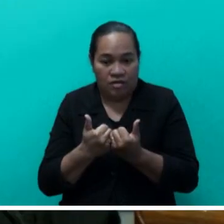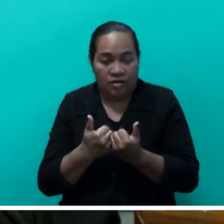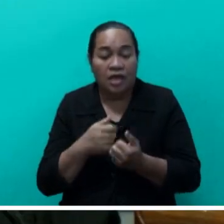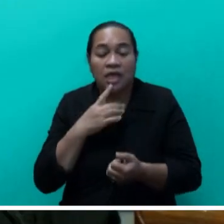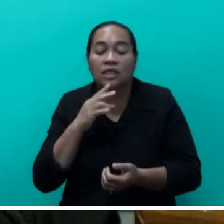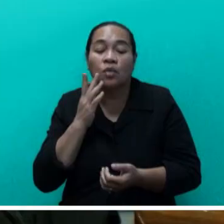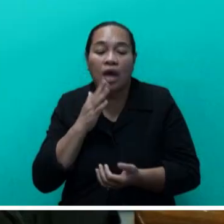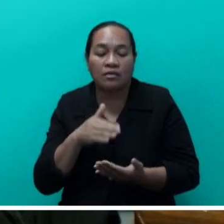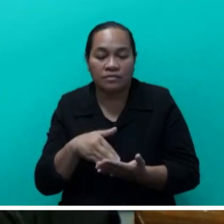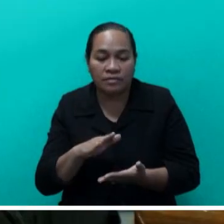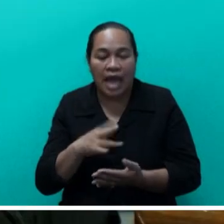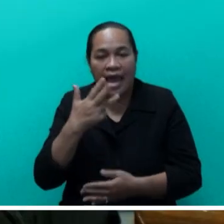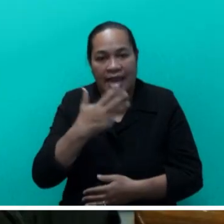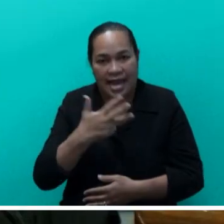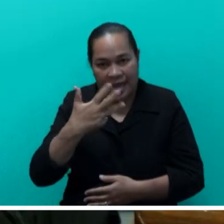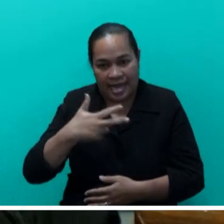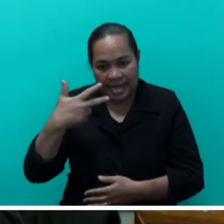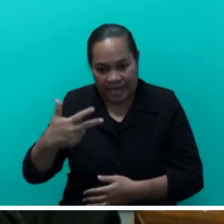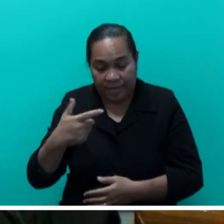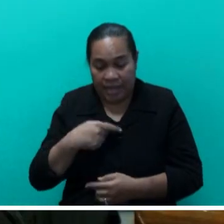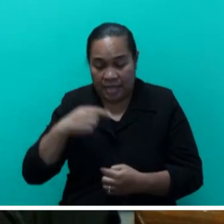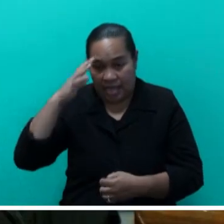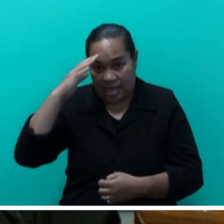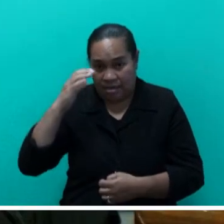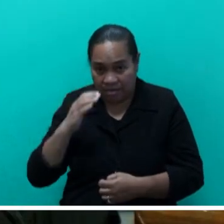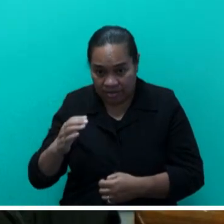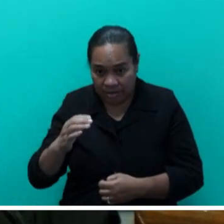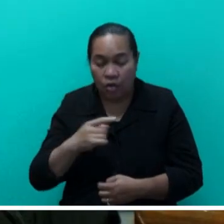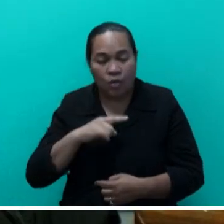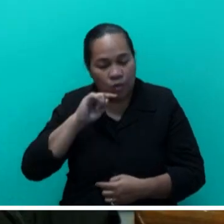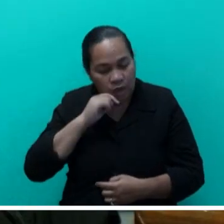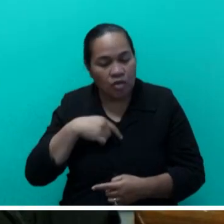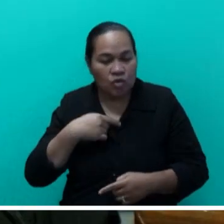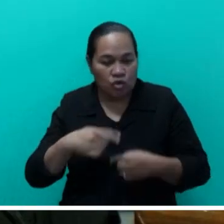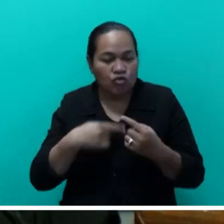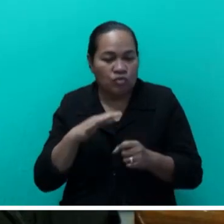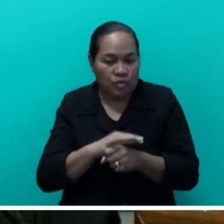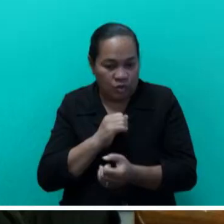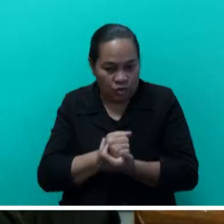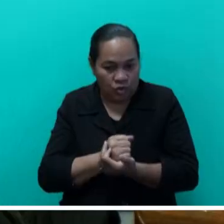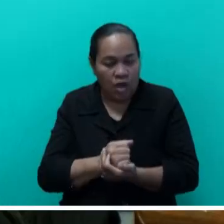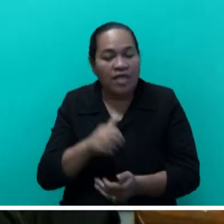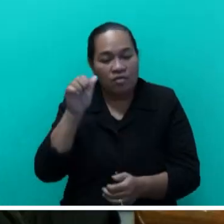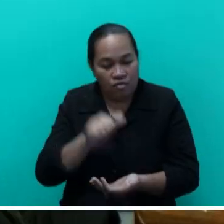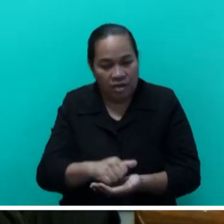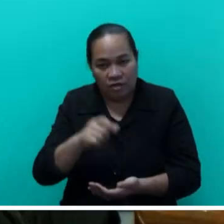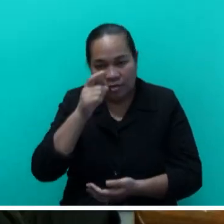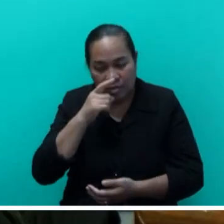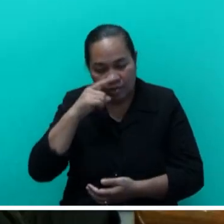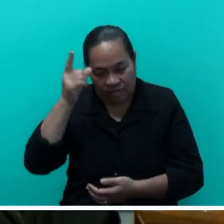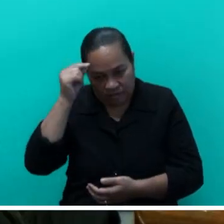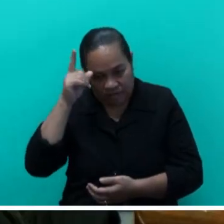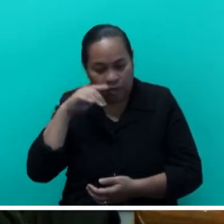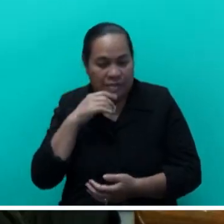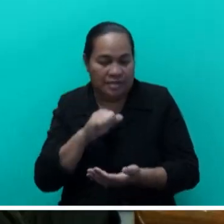in 1998. As a nation, we'll continue to ensure that the rights of indigenous people are safeguarded and